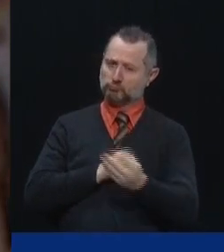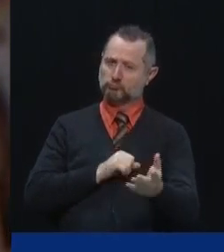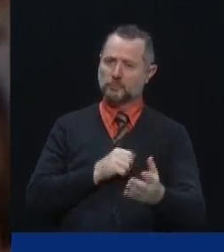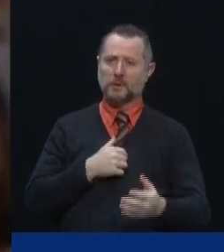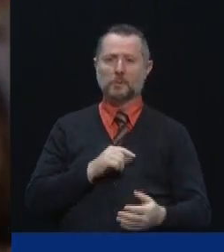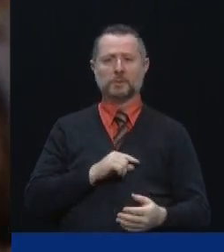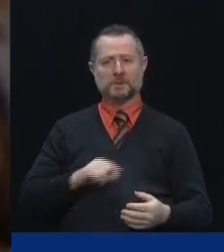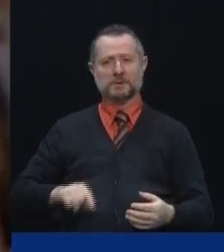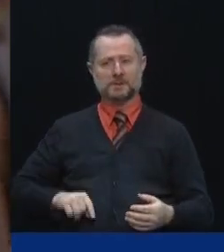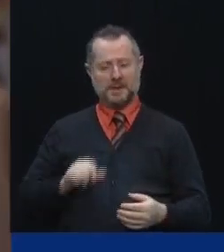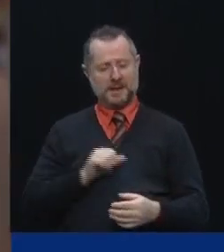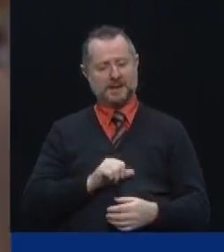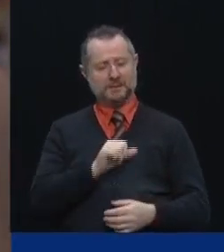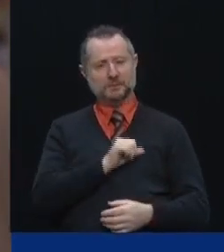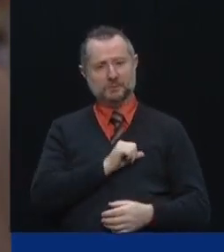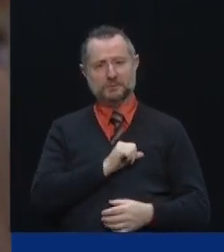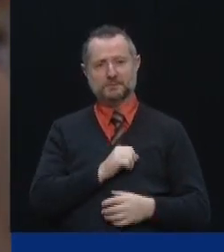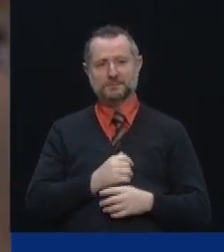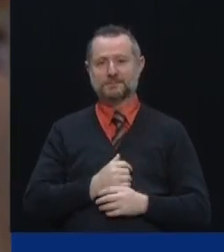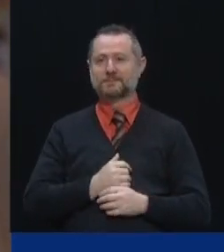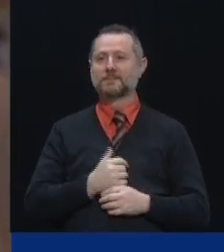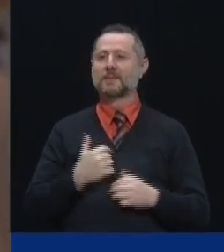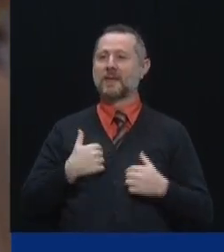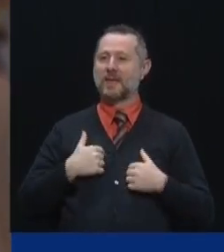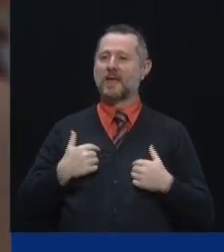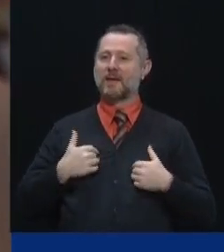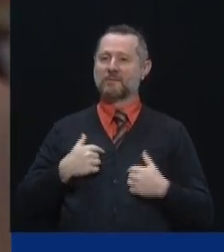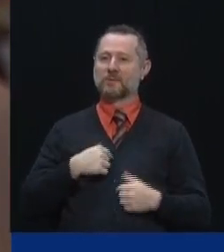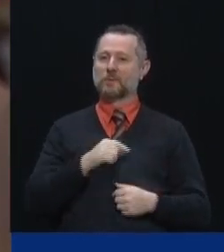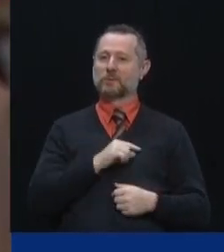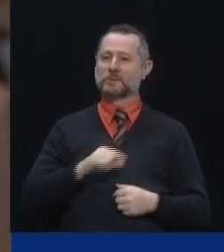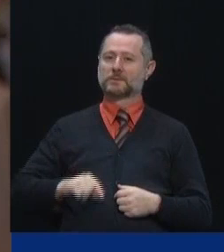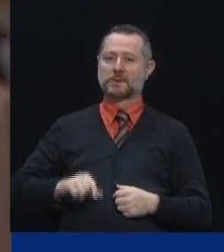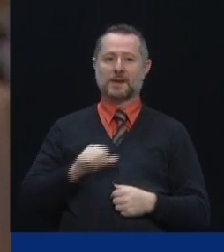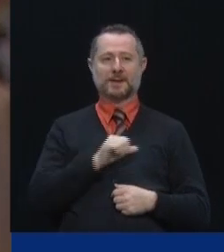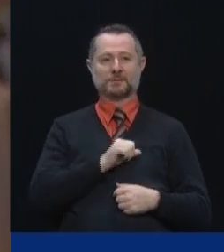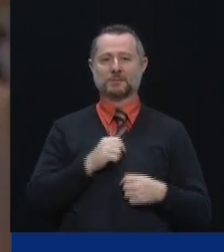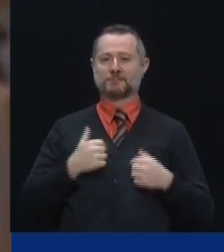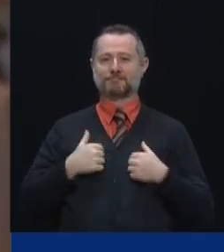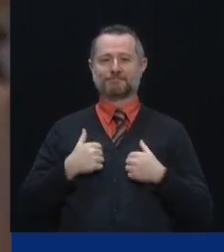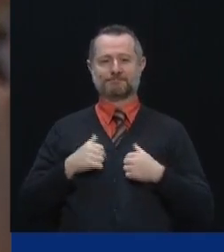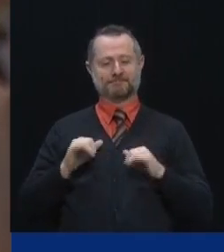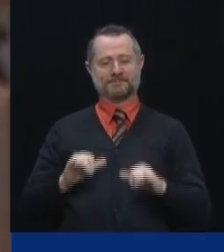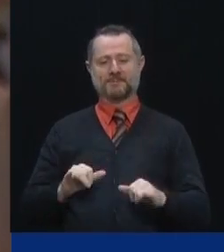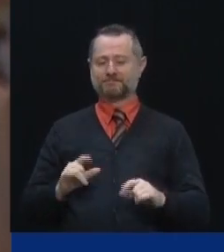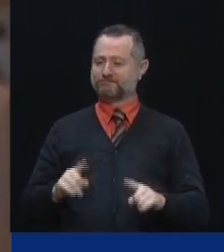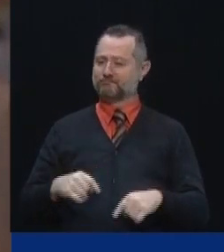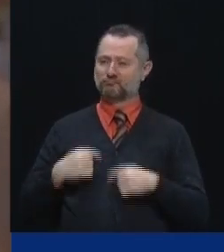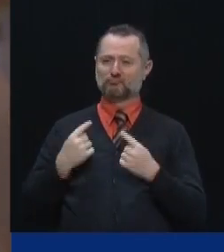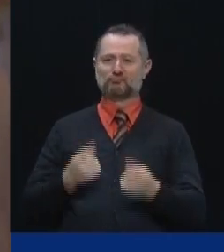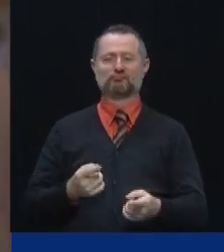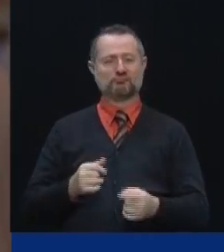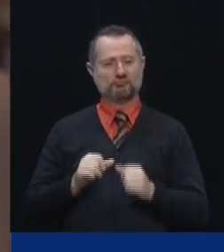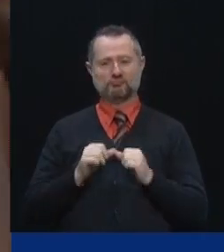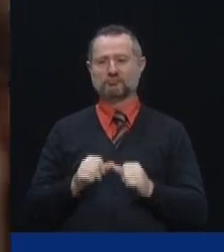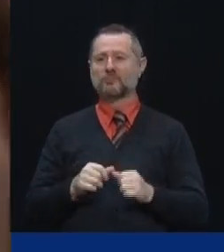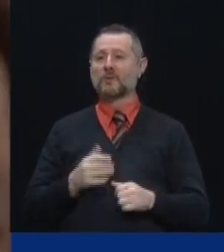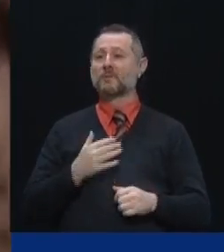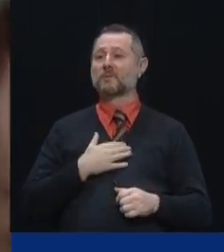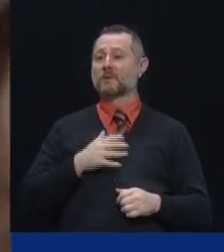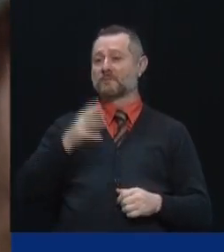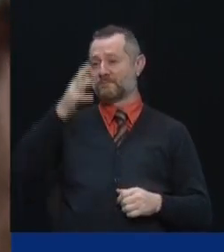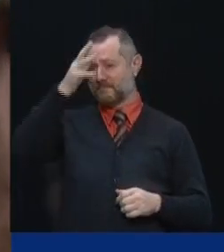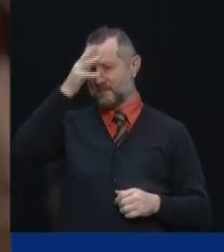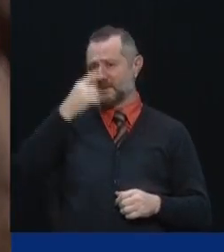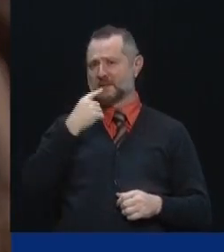attitude. I have a Queens attitude. Always have, always will. They used to say my father had a chip on